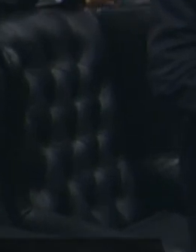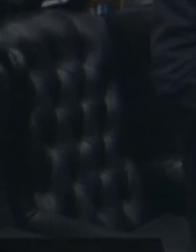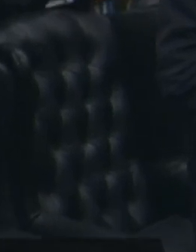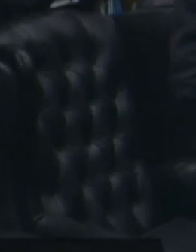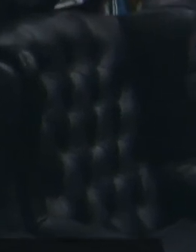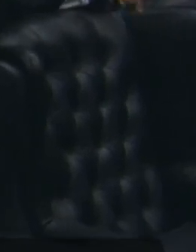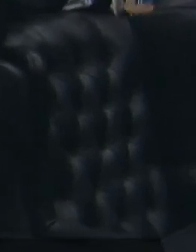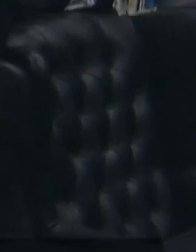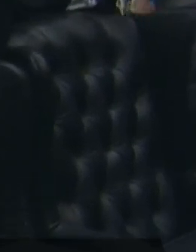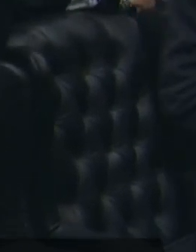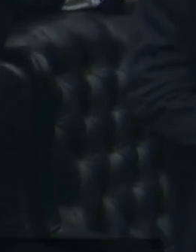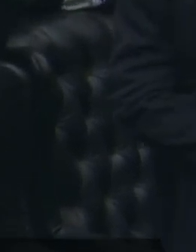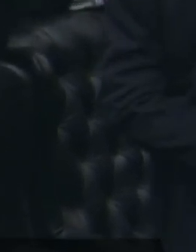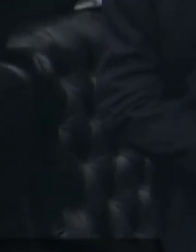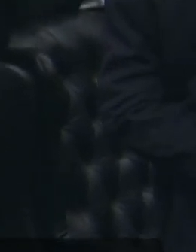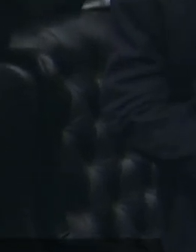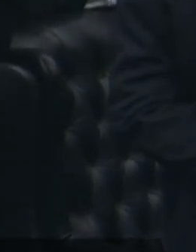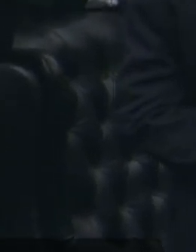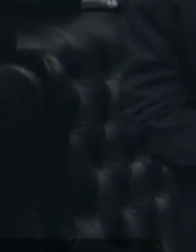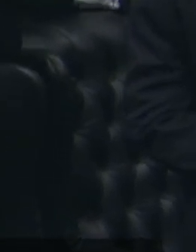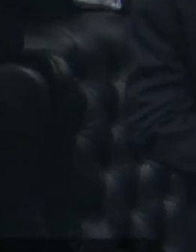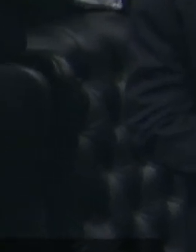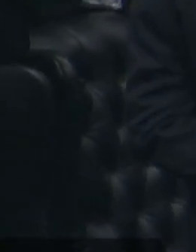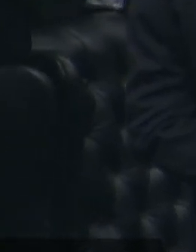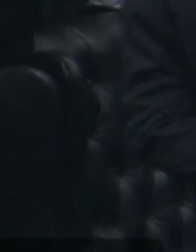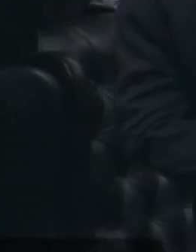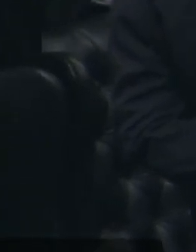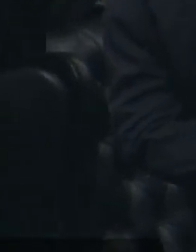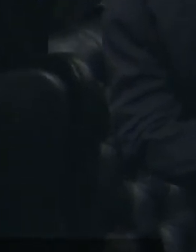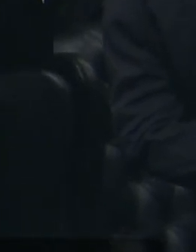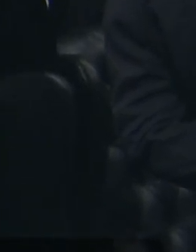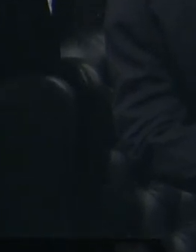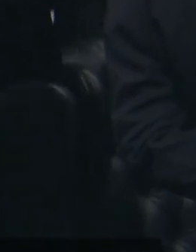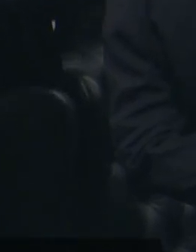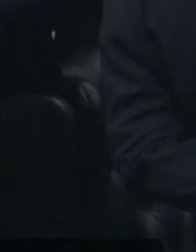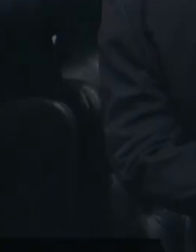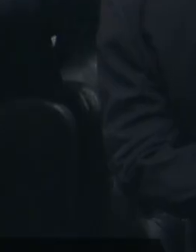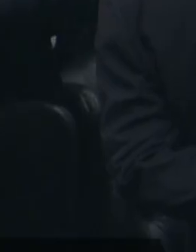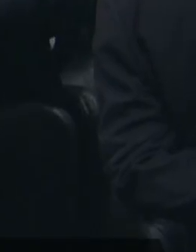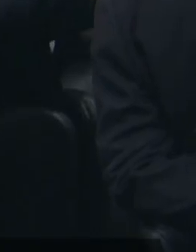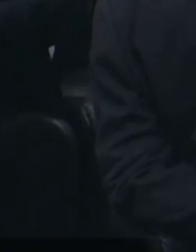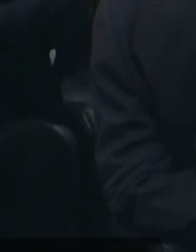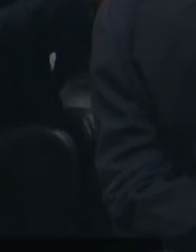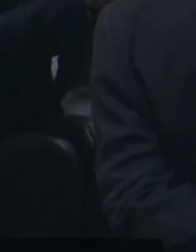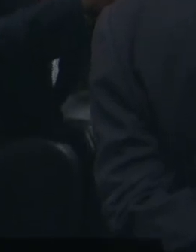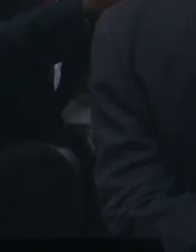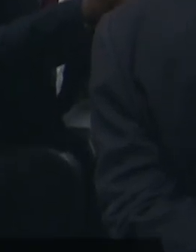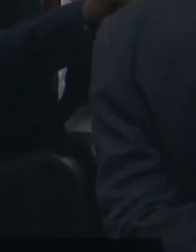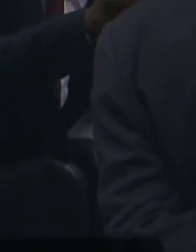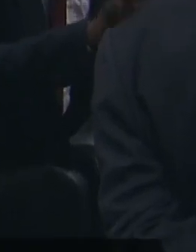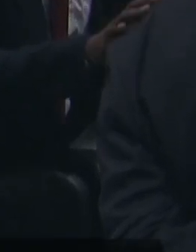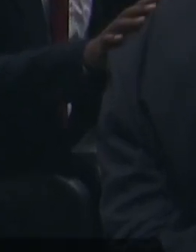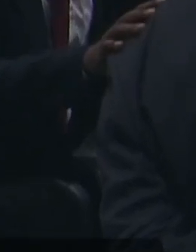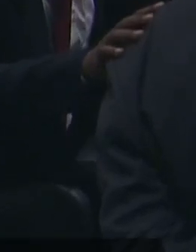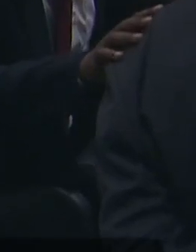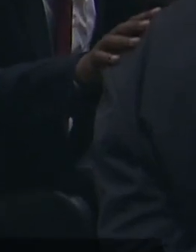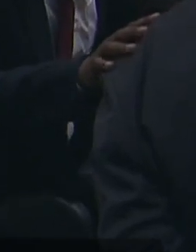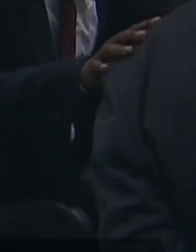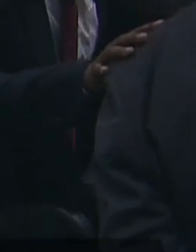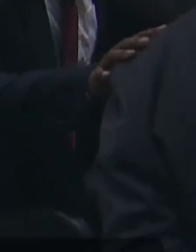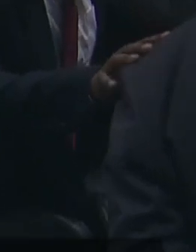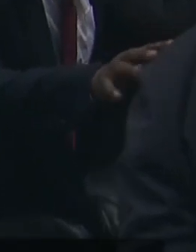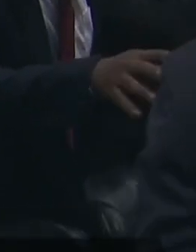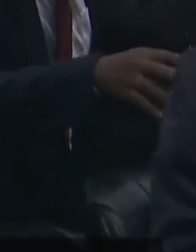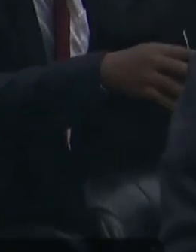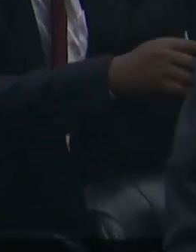All right, as the dignitaries there are making their way inside, and a number of them, of course, reflecting on the friendships,